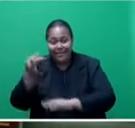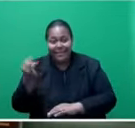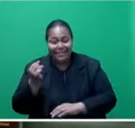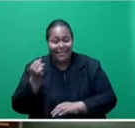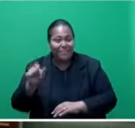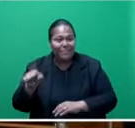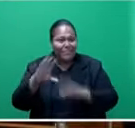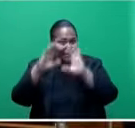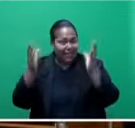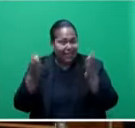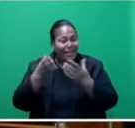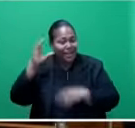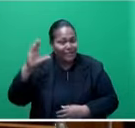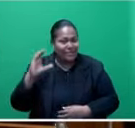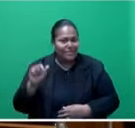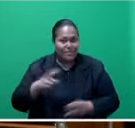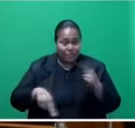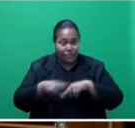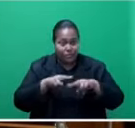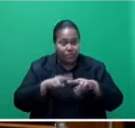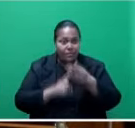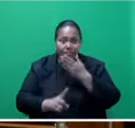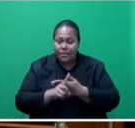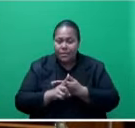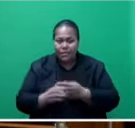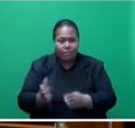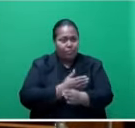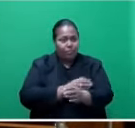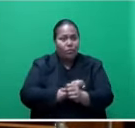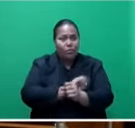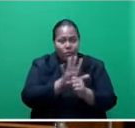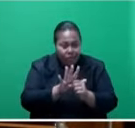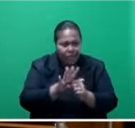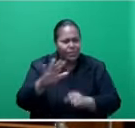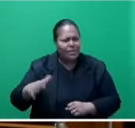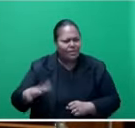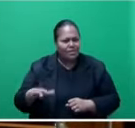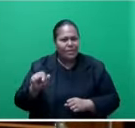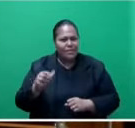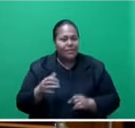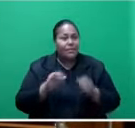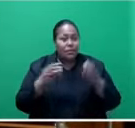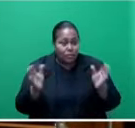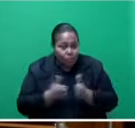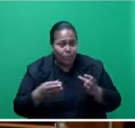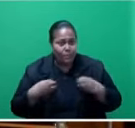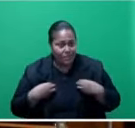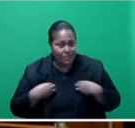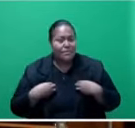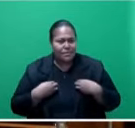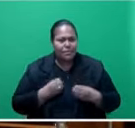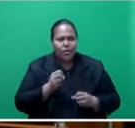In Fiji, Mr. Speaker, sir, in pre-COVID times, it was estimated that MSMEs contributed about 18%